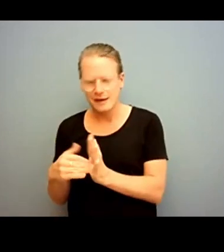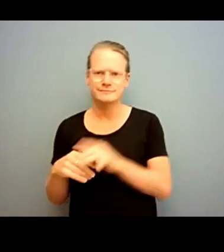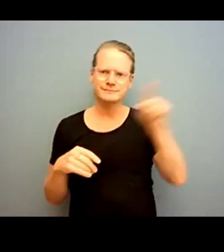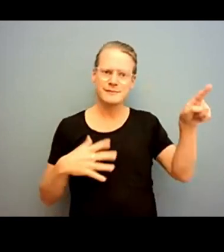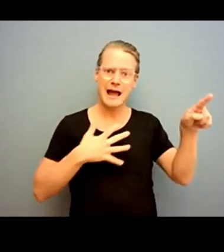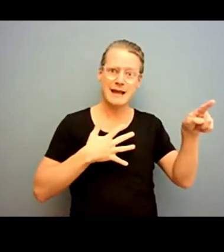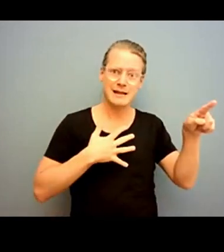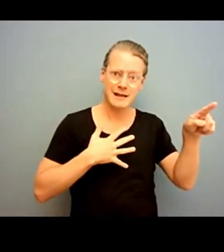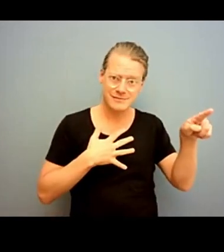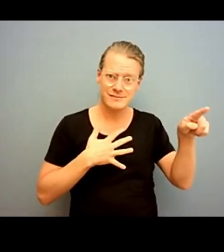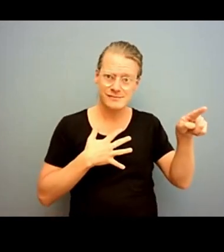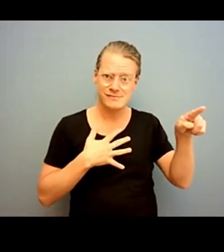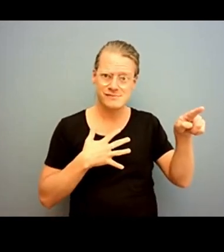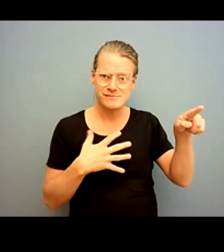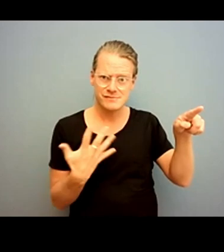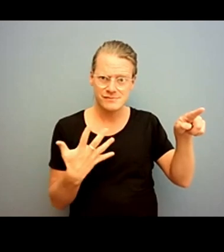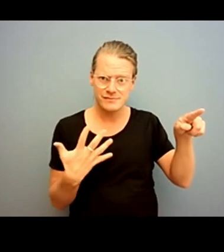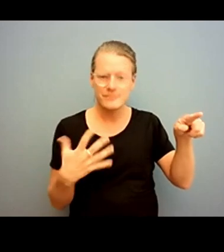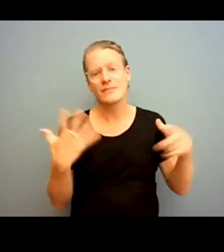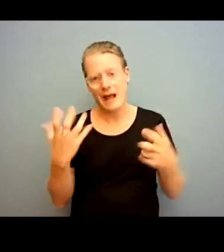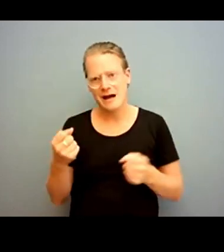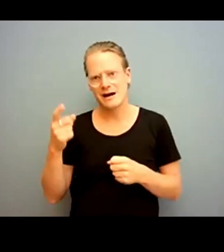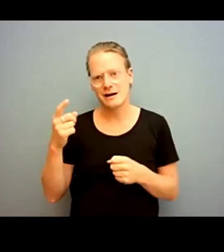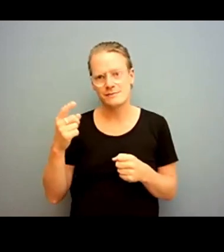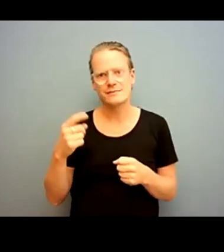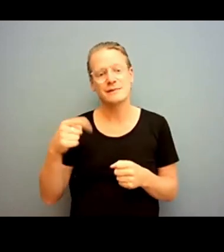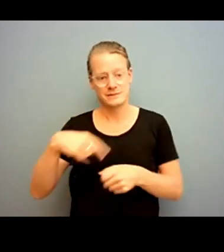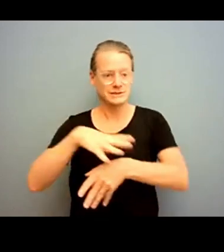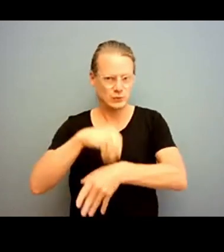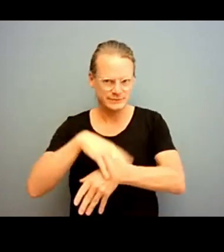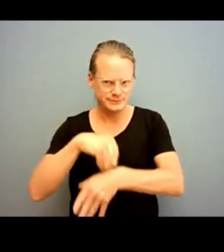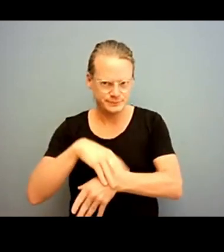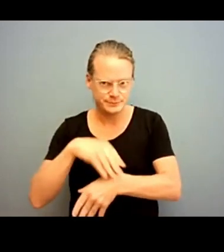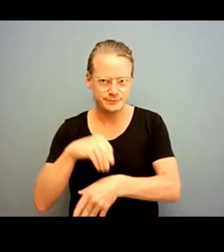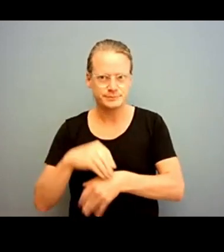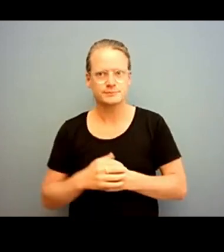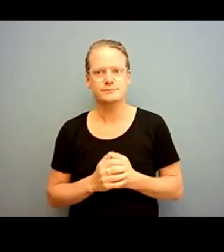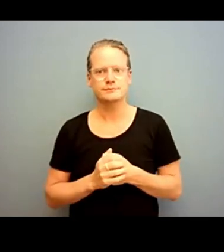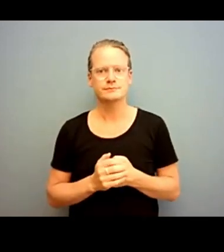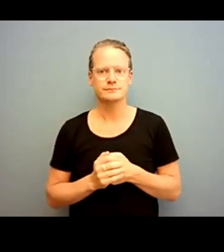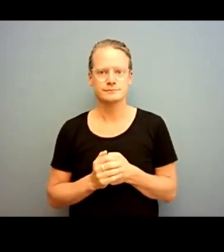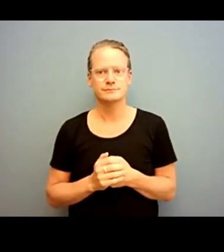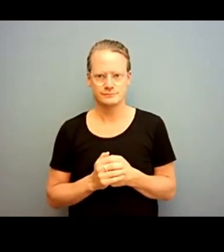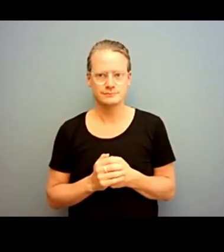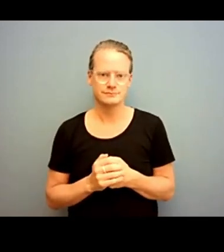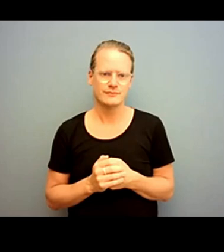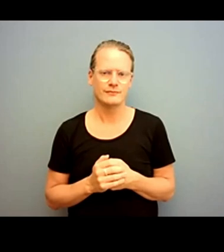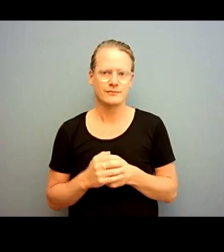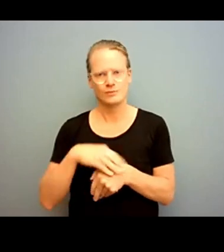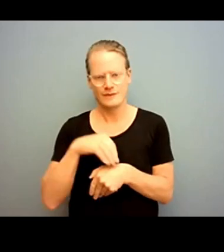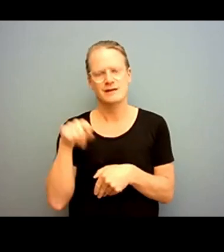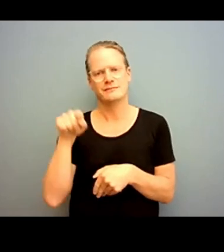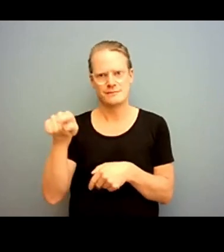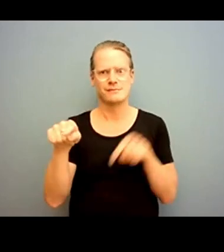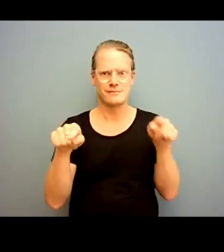was present during the drafting, but representing the World Federation of the Blind. Their issues were